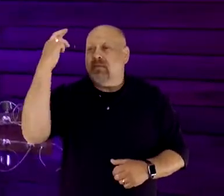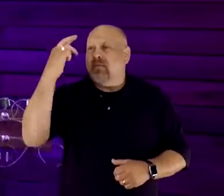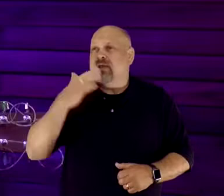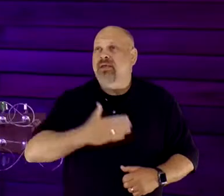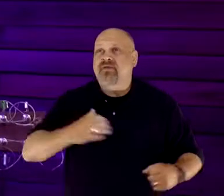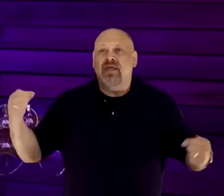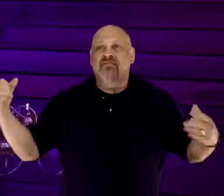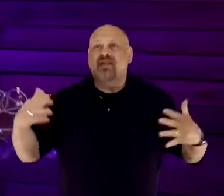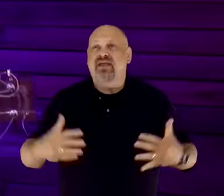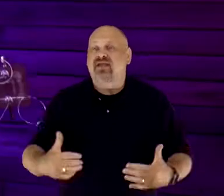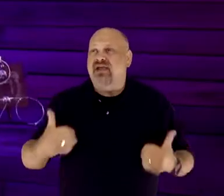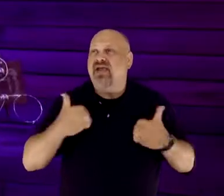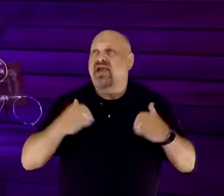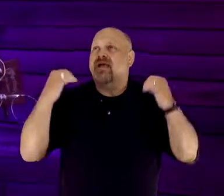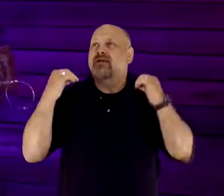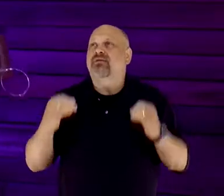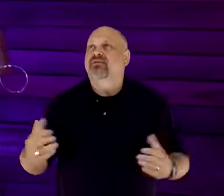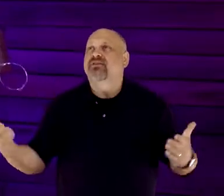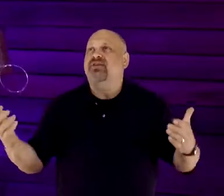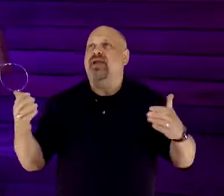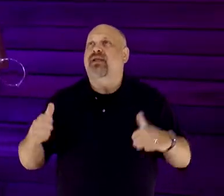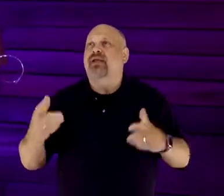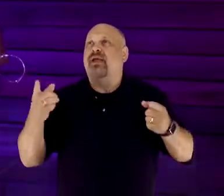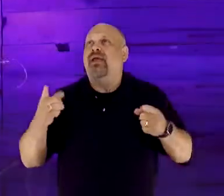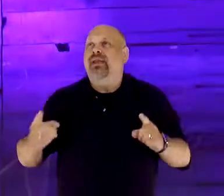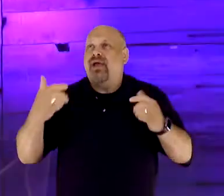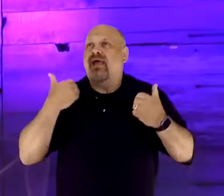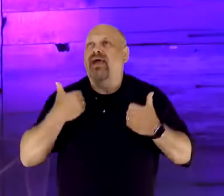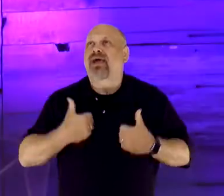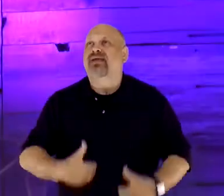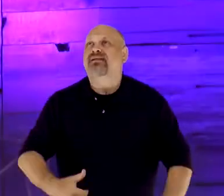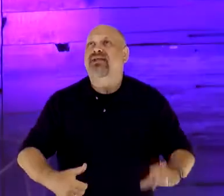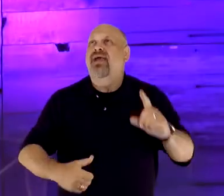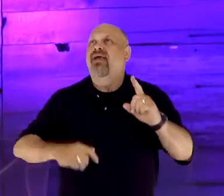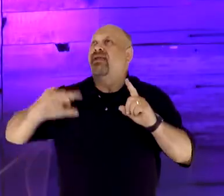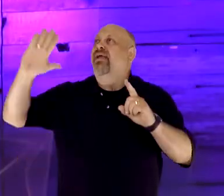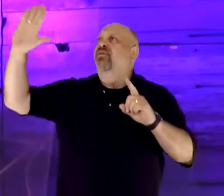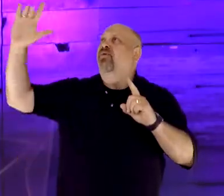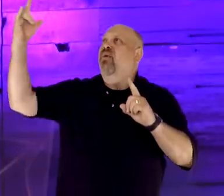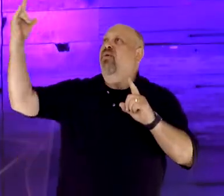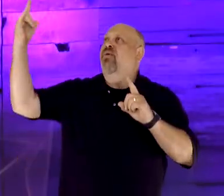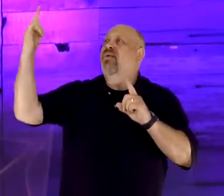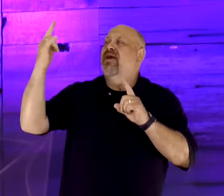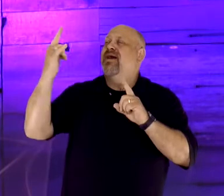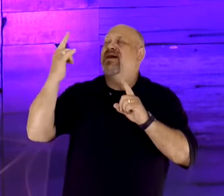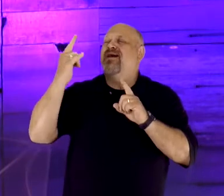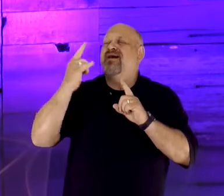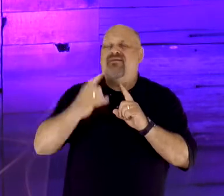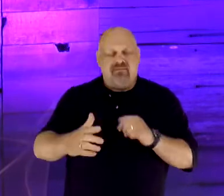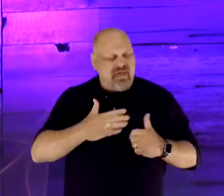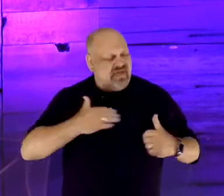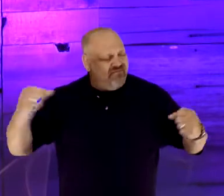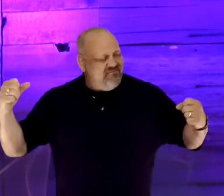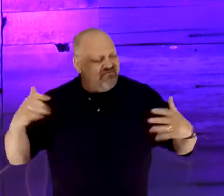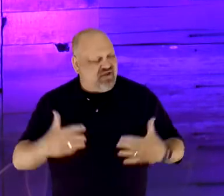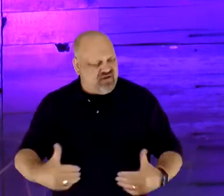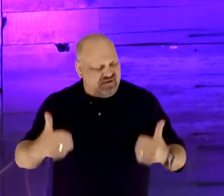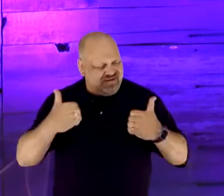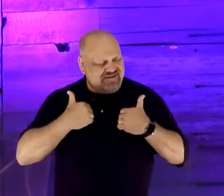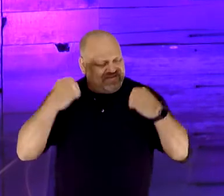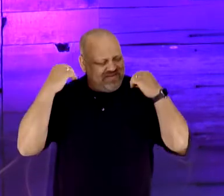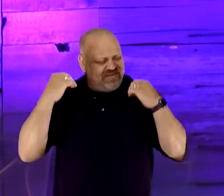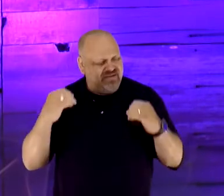my fear doesn't stand a chance when I stand in your love. My